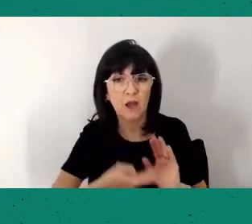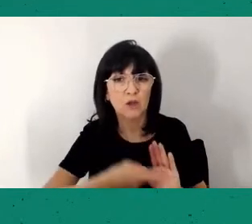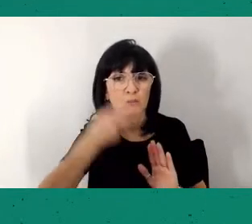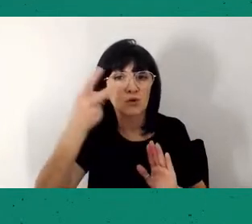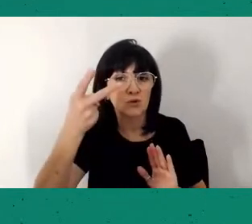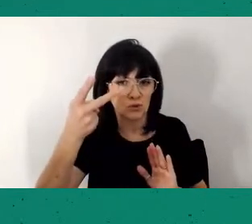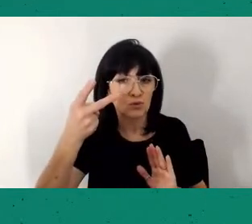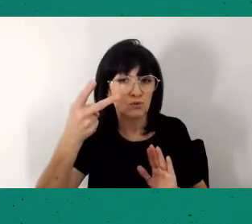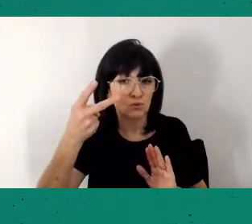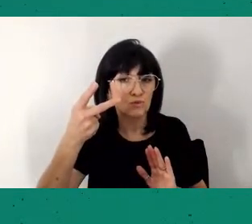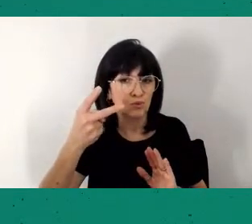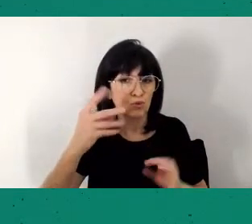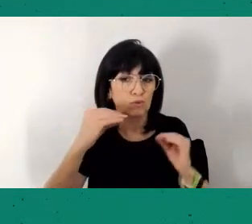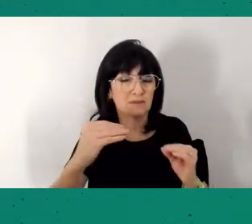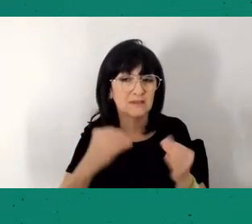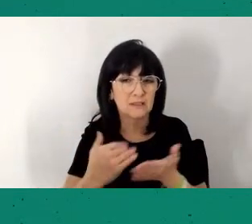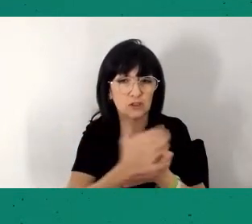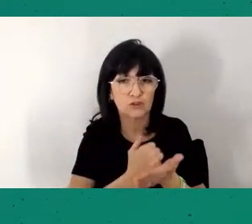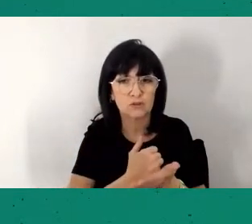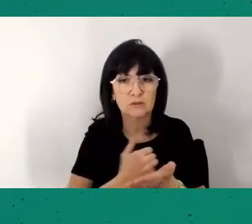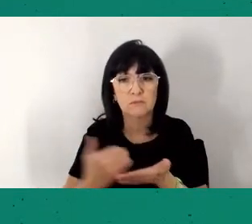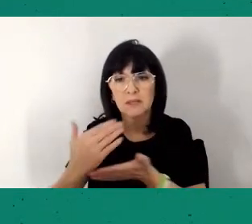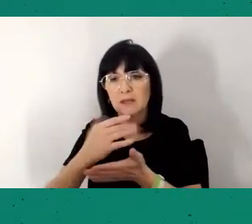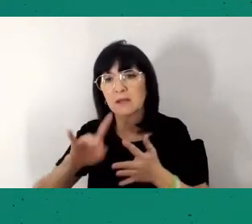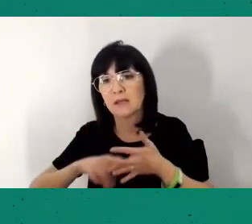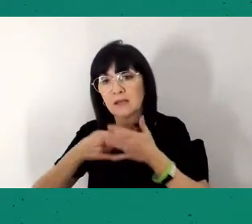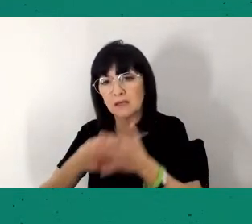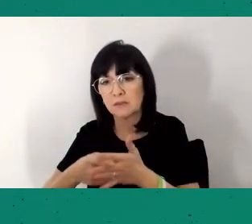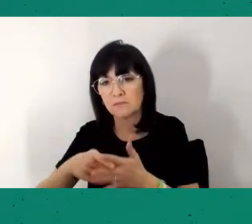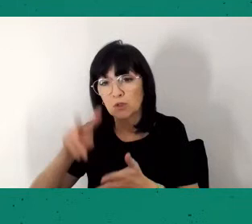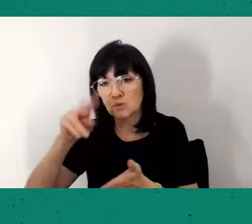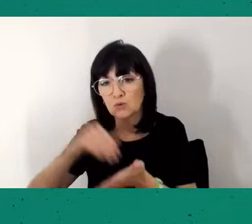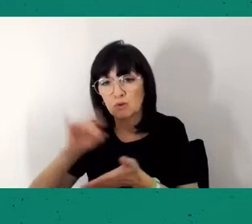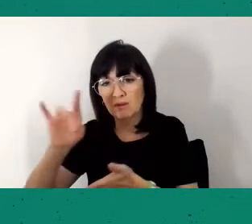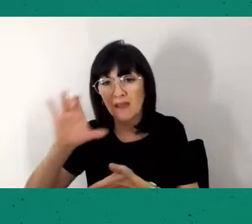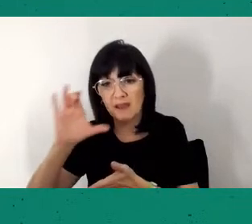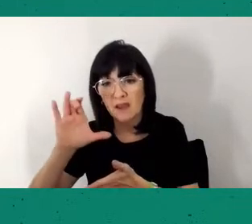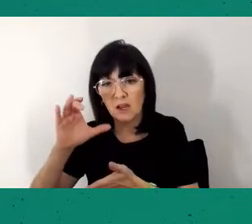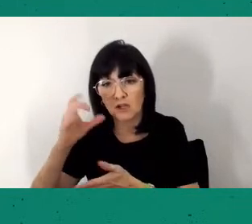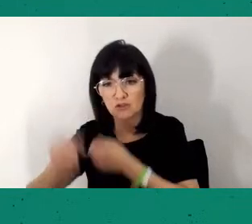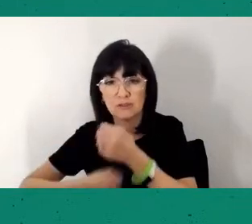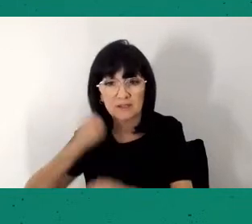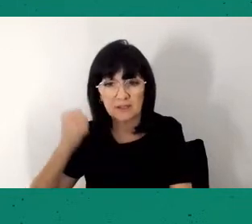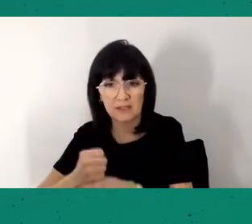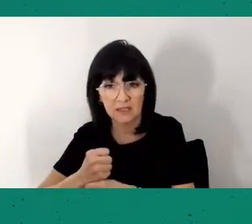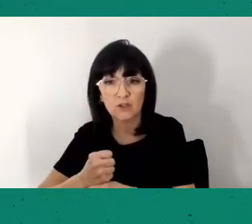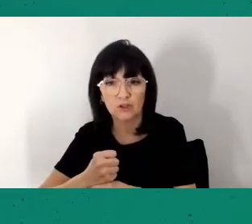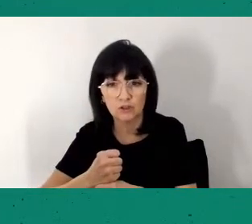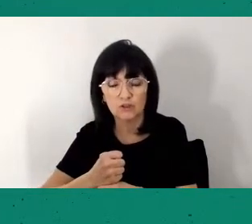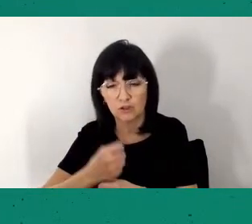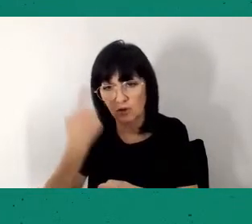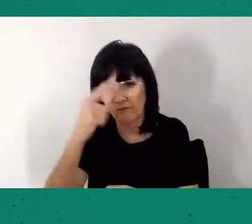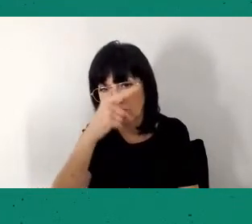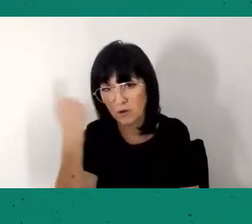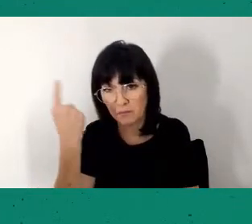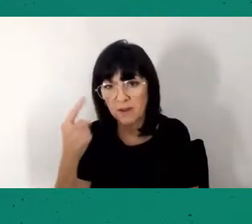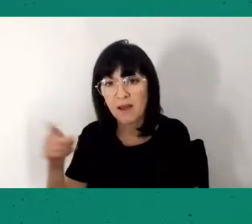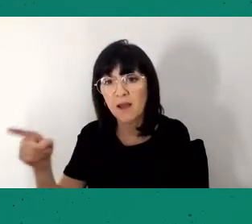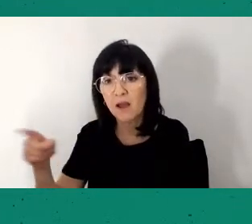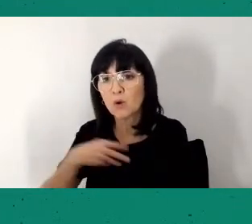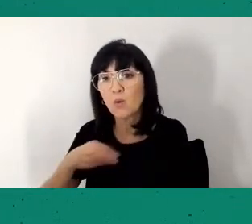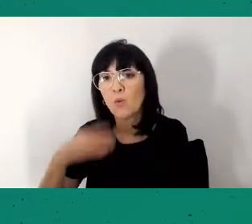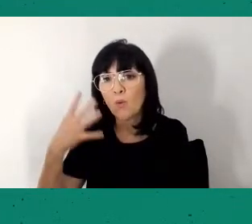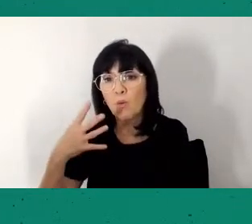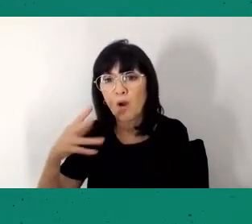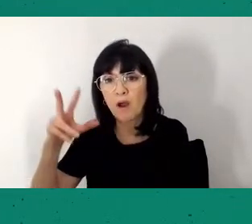at that time. The beginning salary for black teachers was $2,800 a year, and for whites it was $32,000, which means that now at my age,